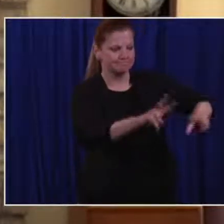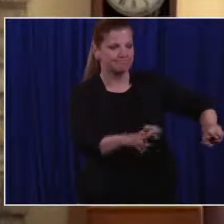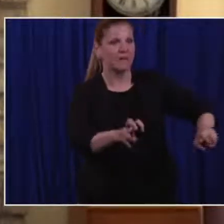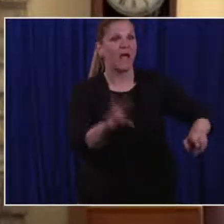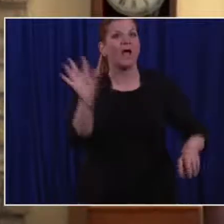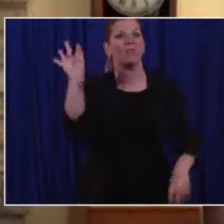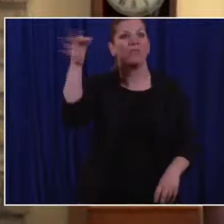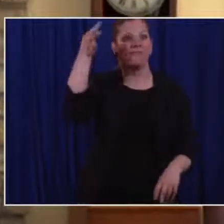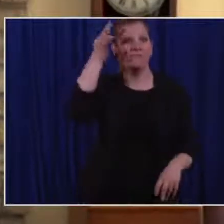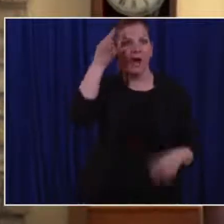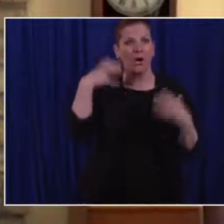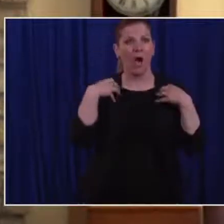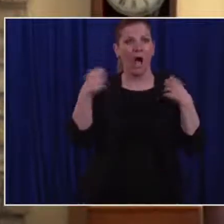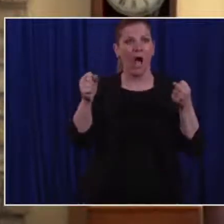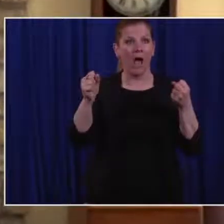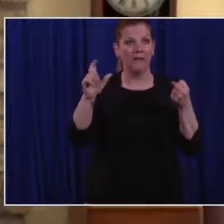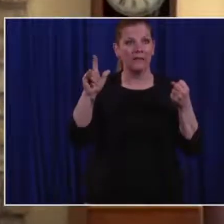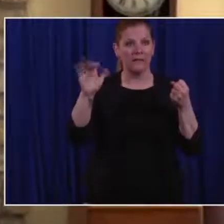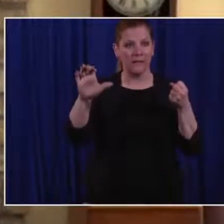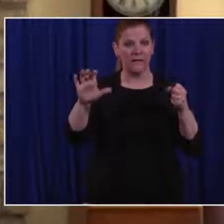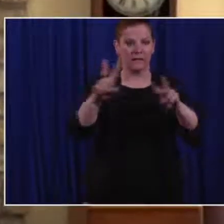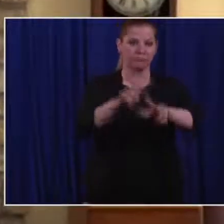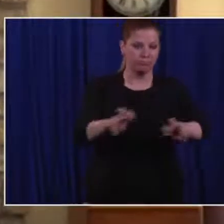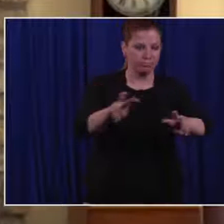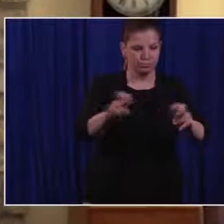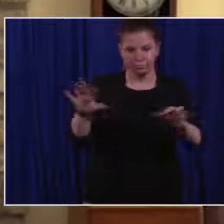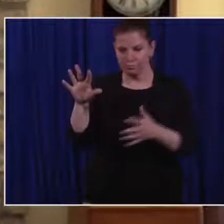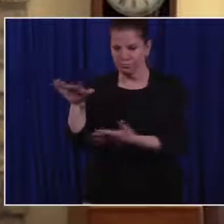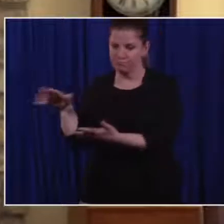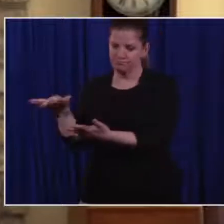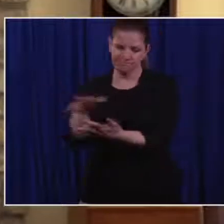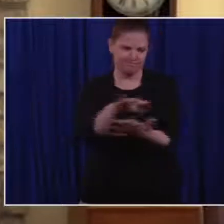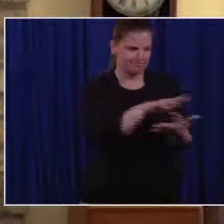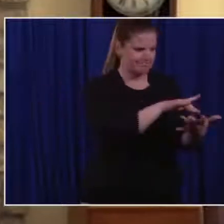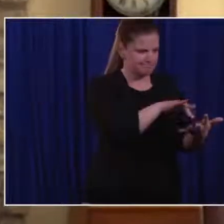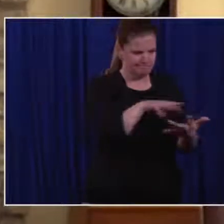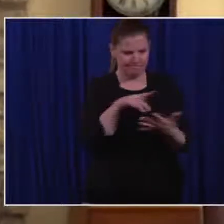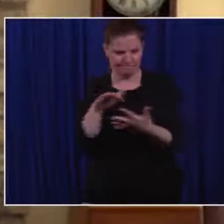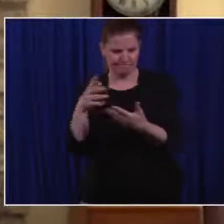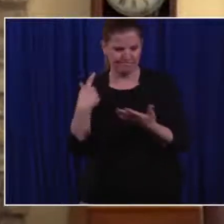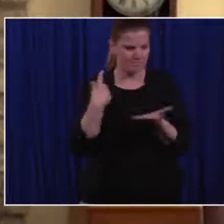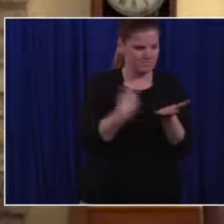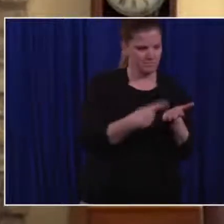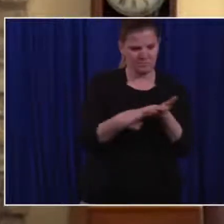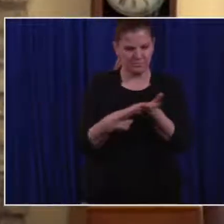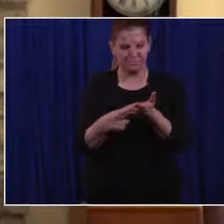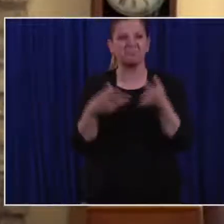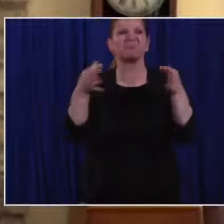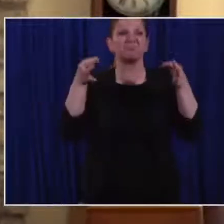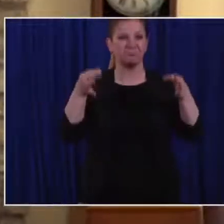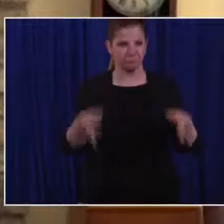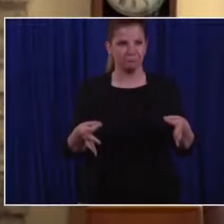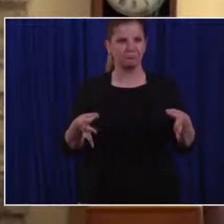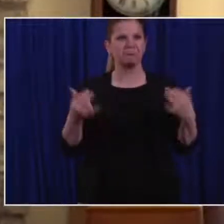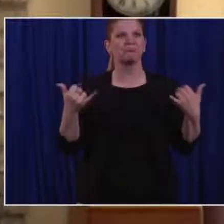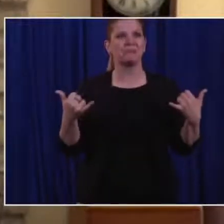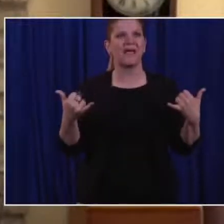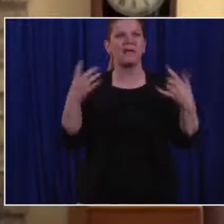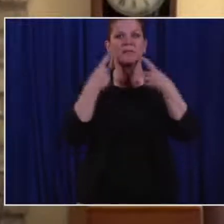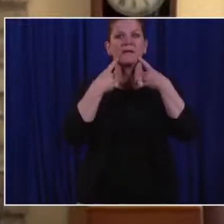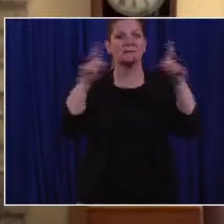clinics, and come to a conclusion that we will, in fact, announce today a change.